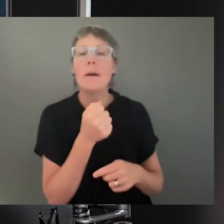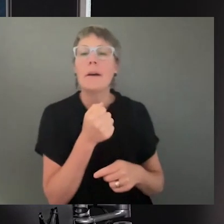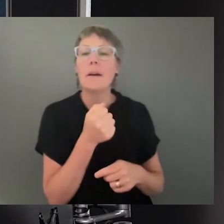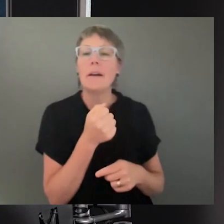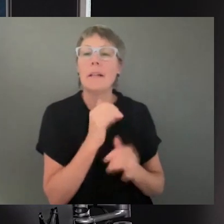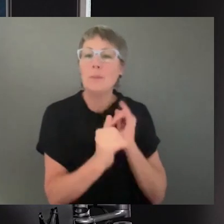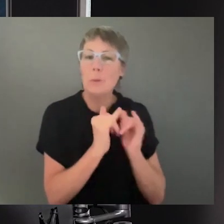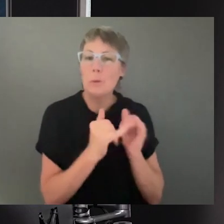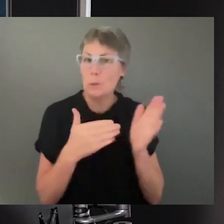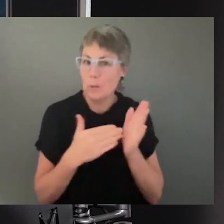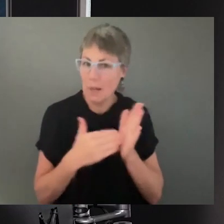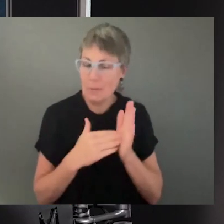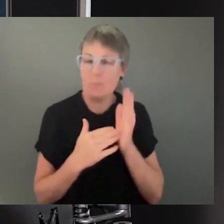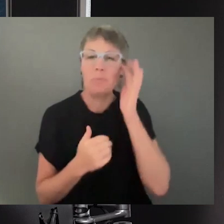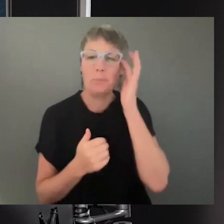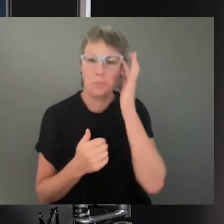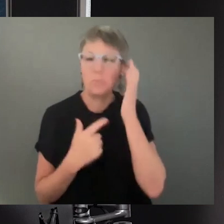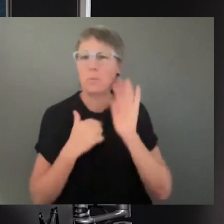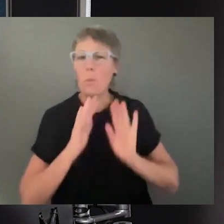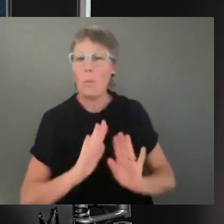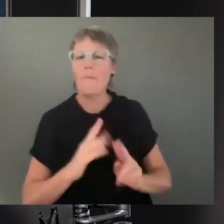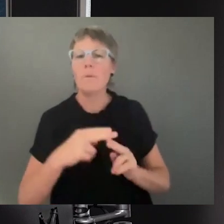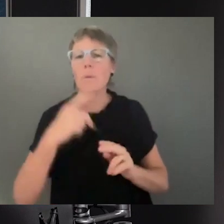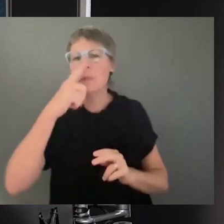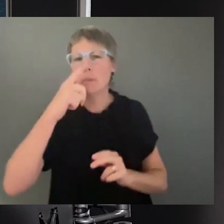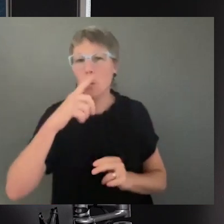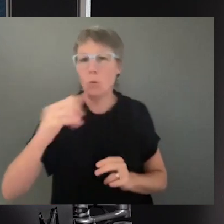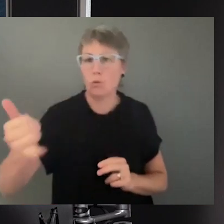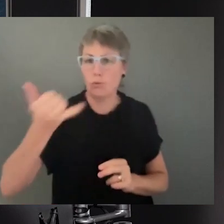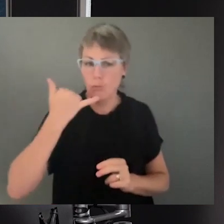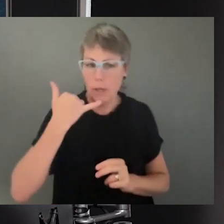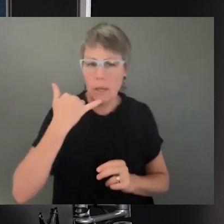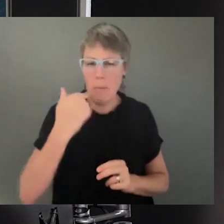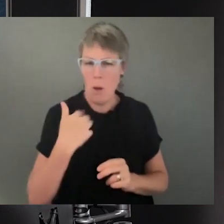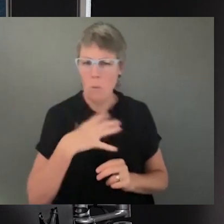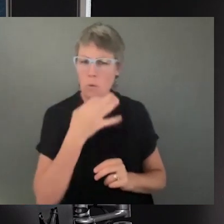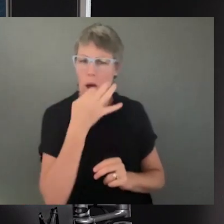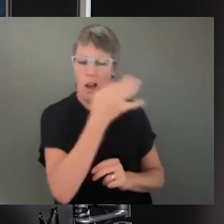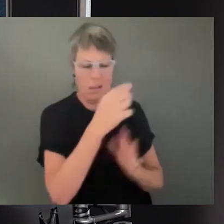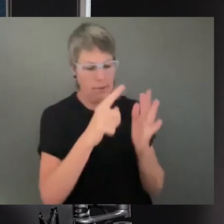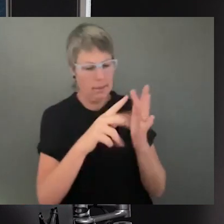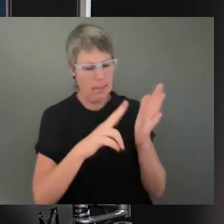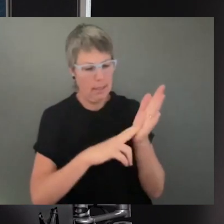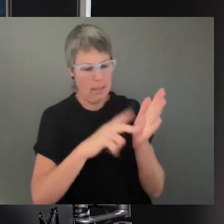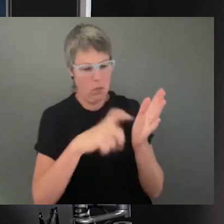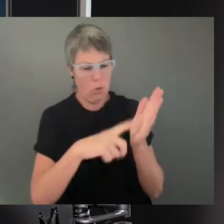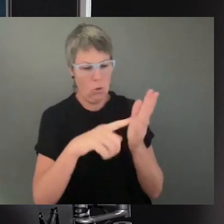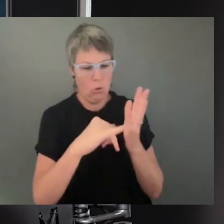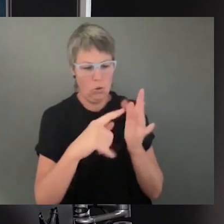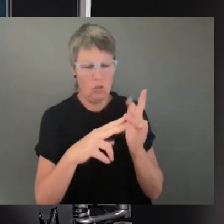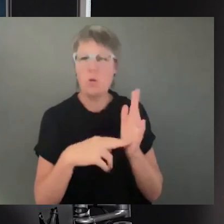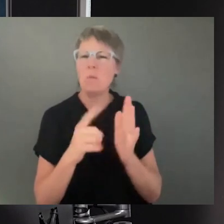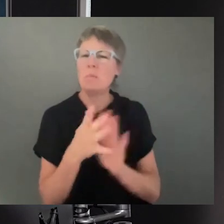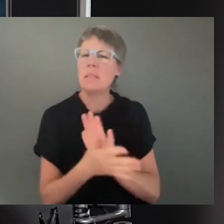if they have them this morning. While we're waiting for people to give a buzz through, what does inclusivity mean to you, Megan?